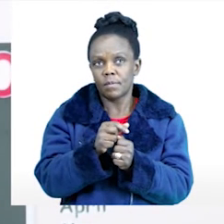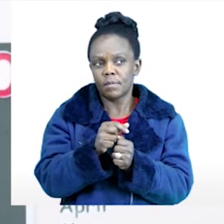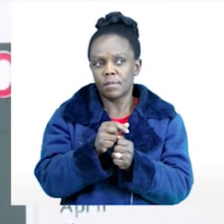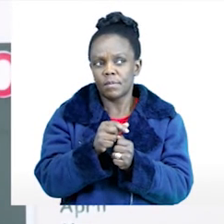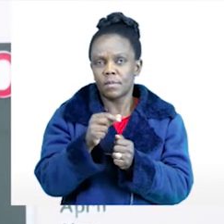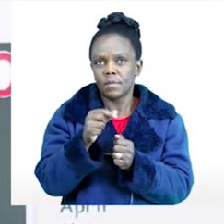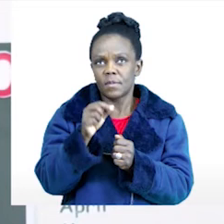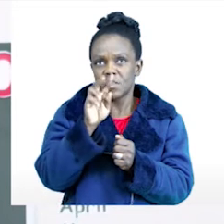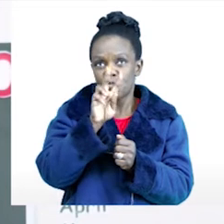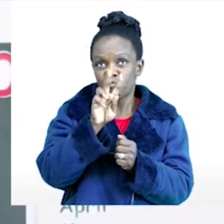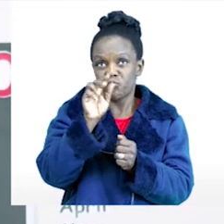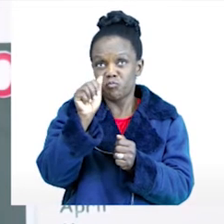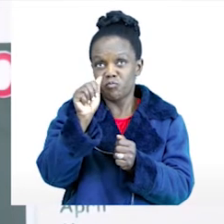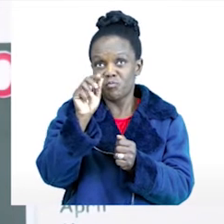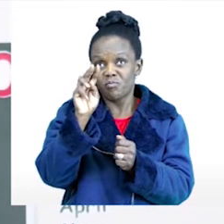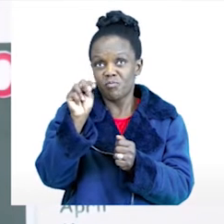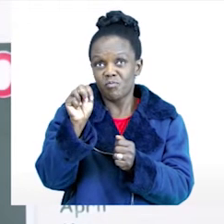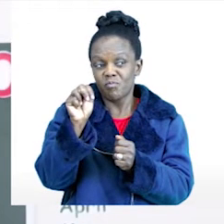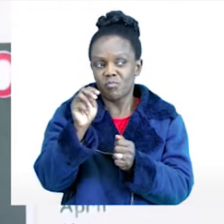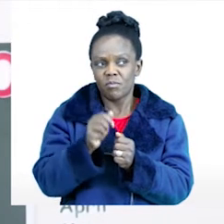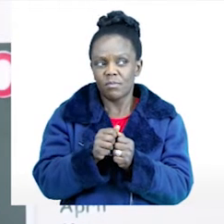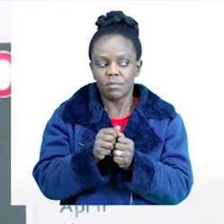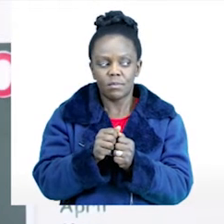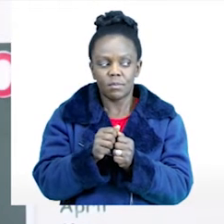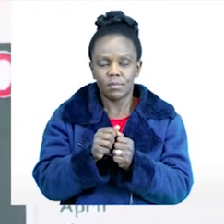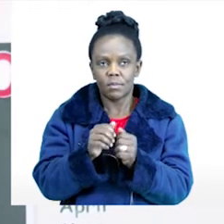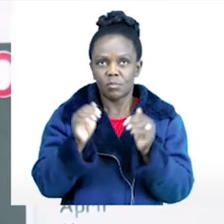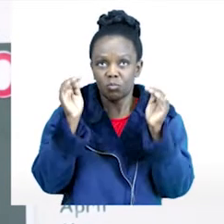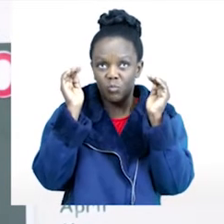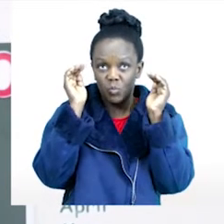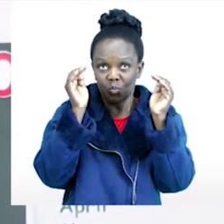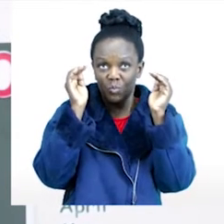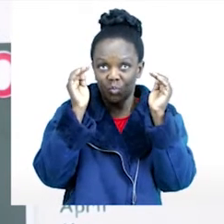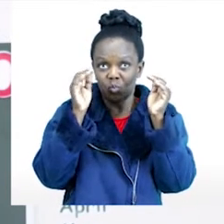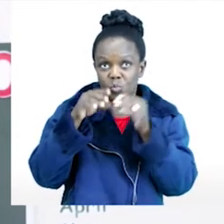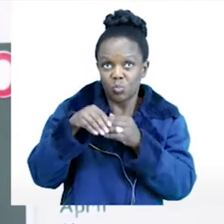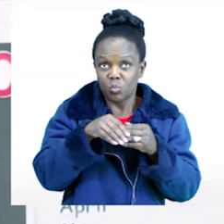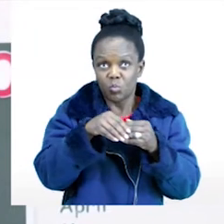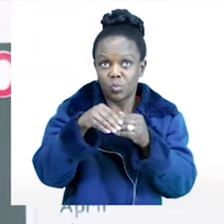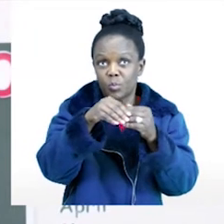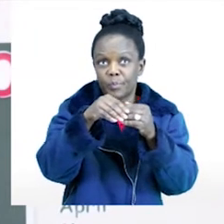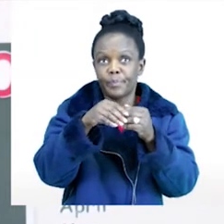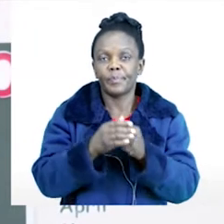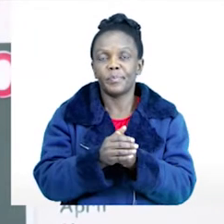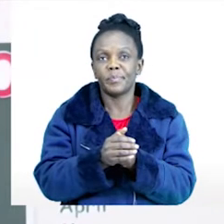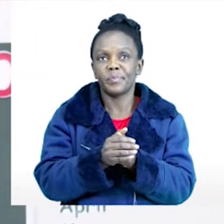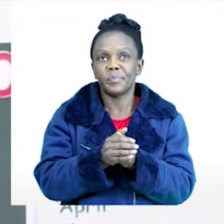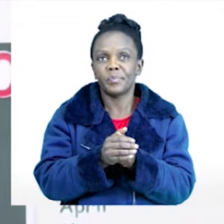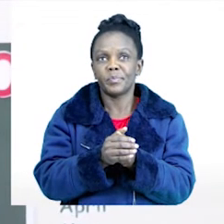van. The van that we use to travel. Yes, some of you actually go to school in a van